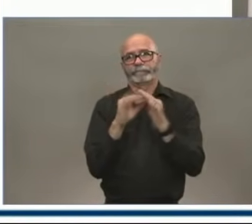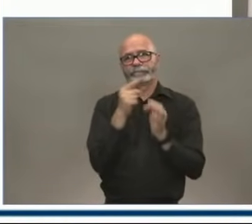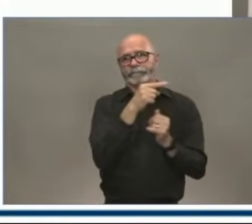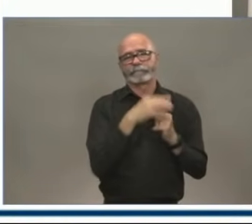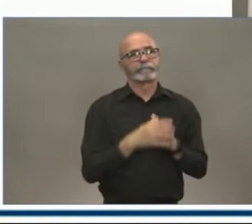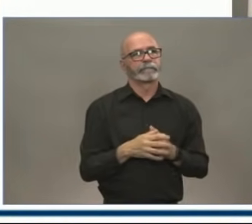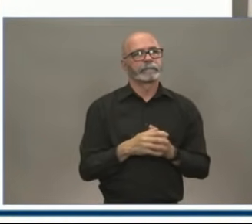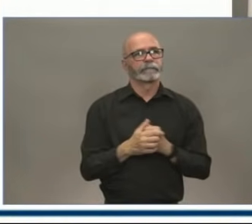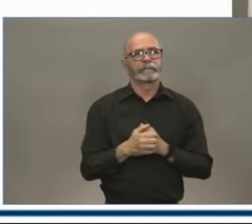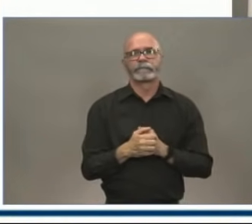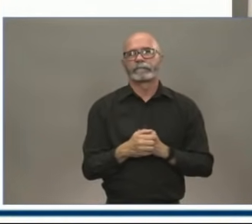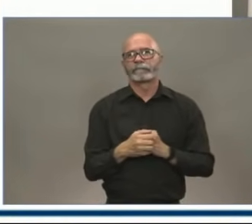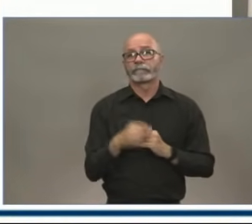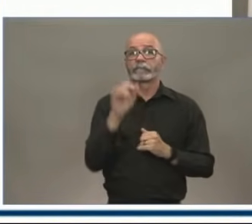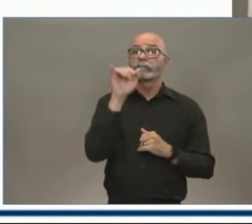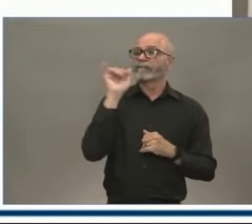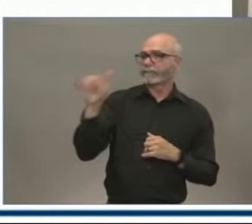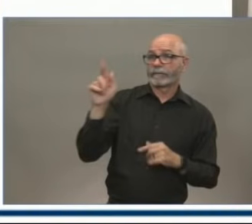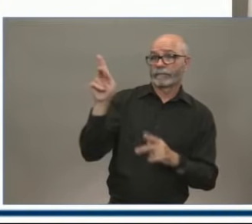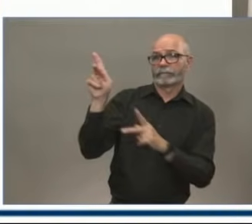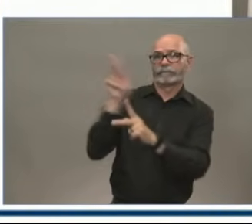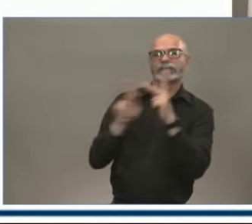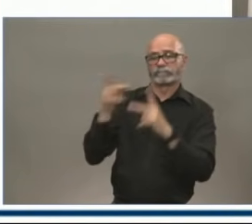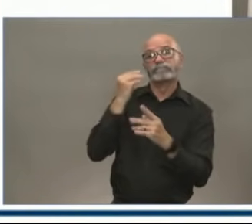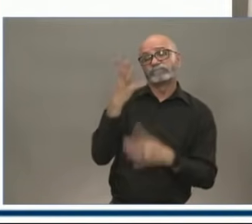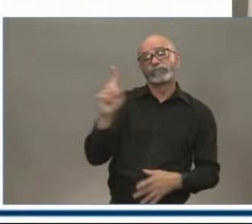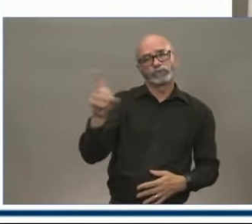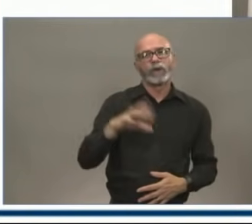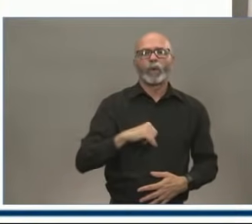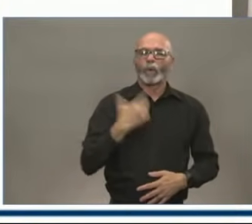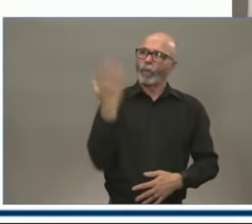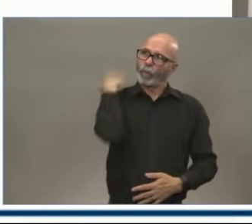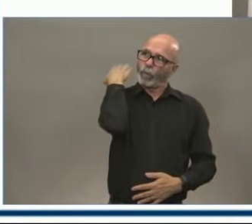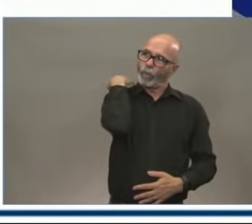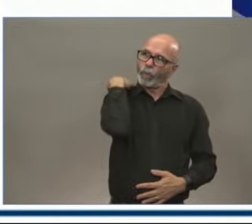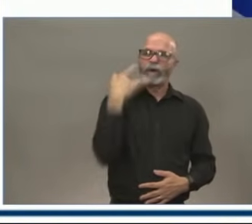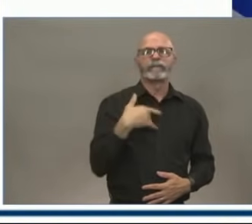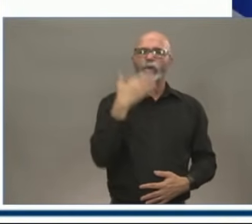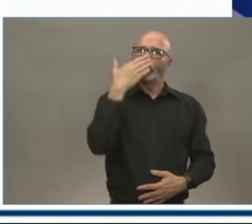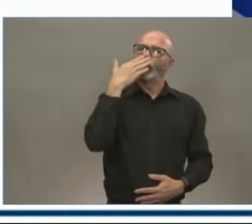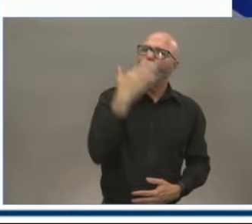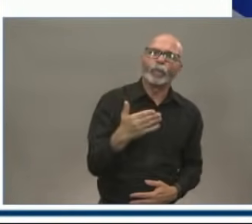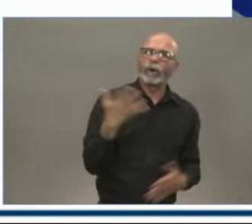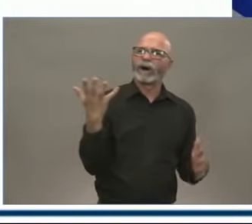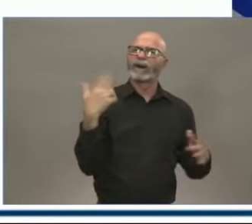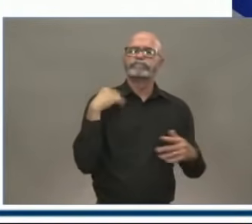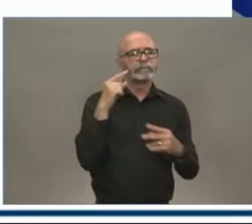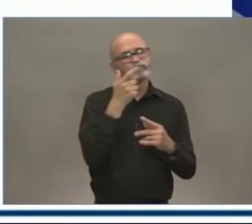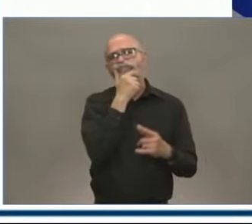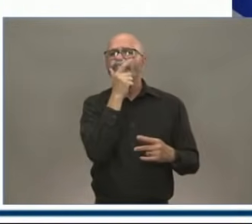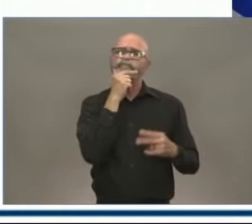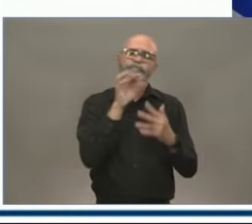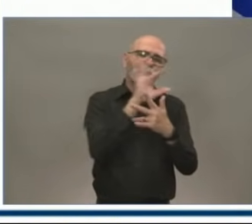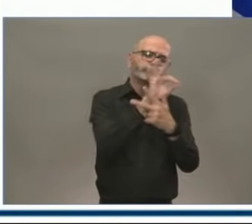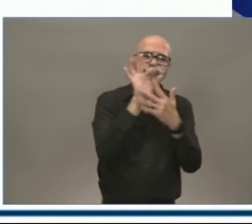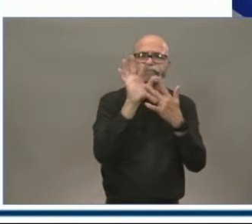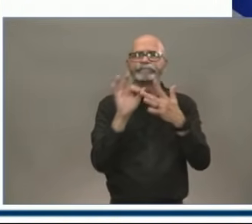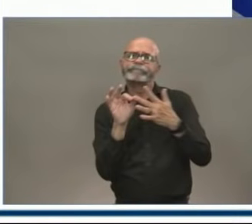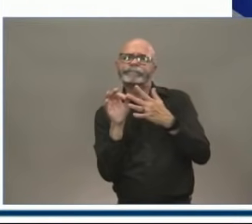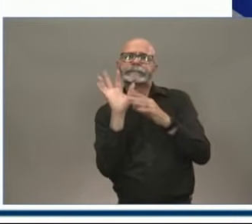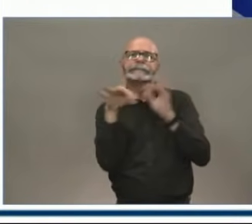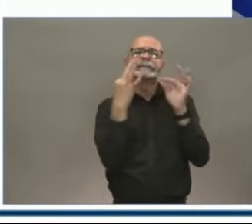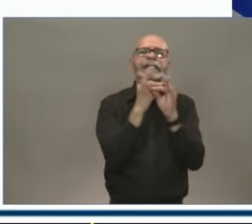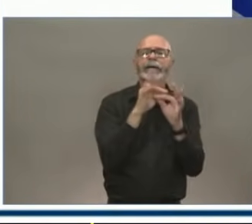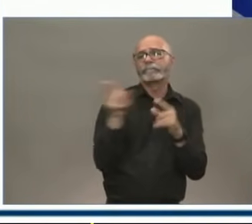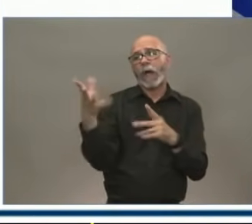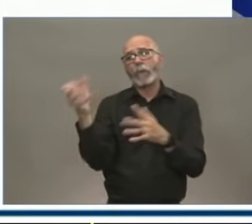proud of, quite frankly, is the number of options that we have in our province to deal with COVID-19 when it comes to testing. In fact, we've had the